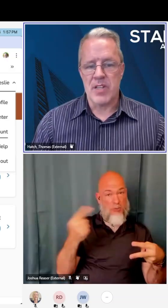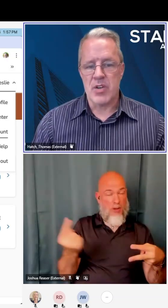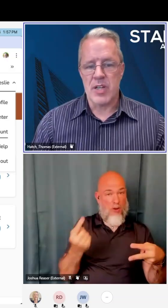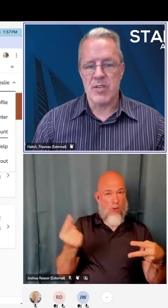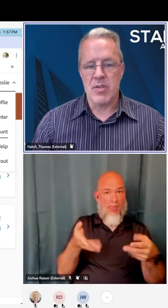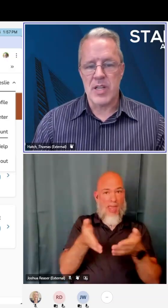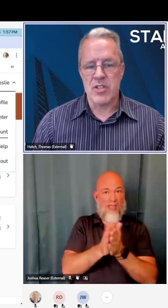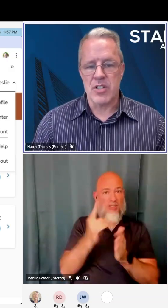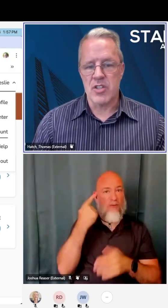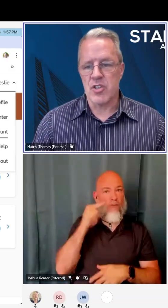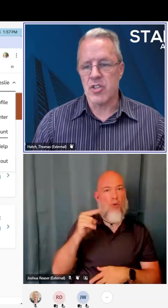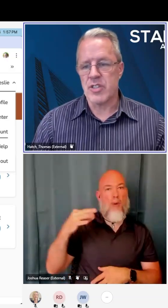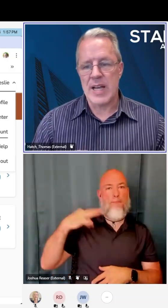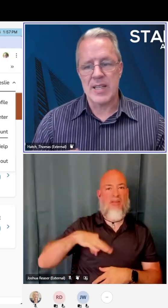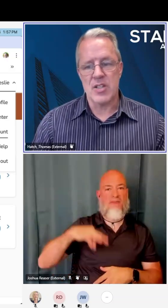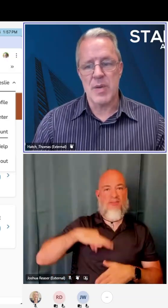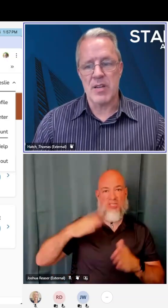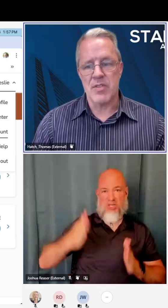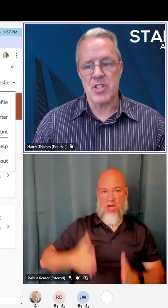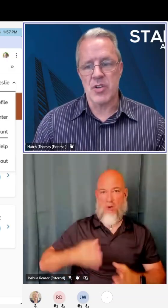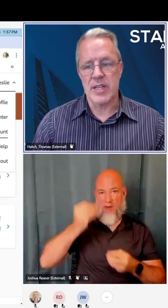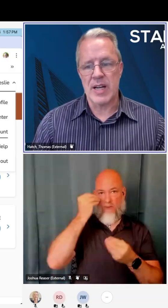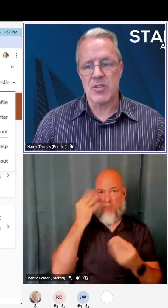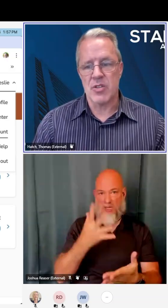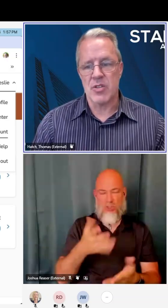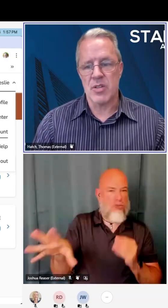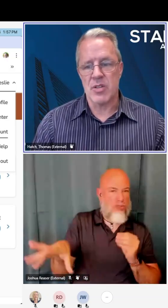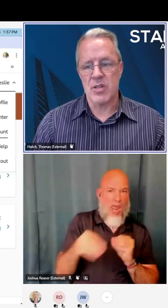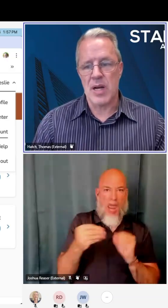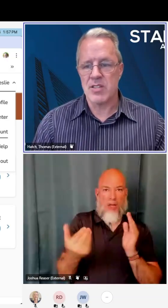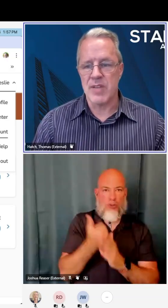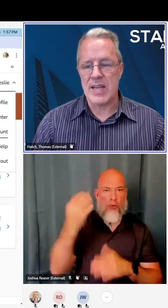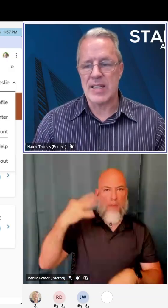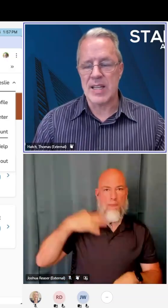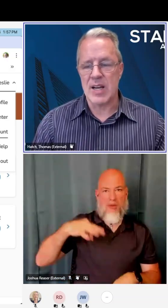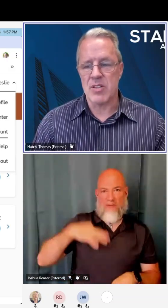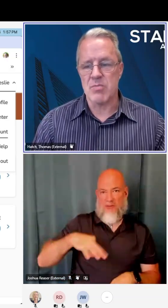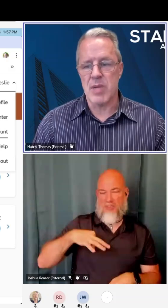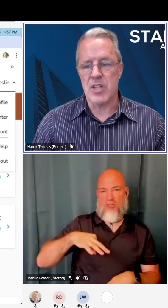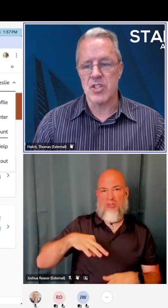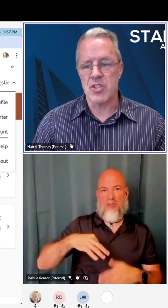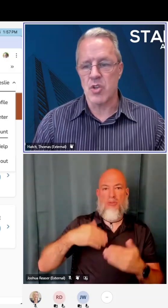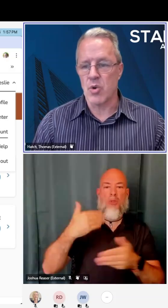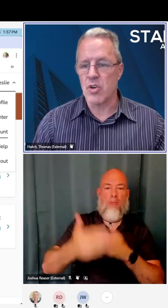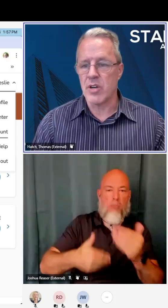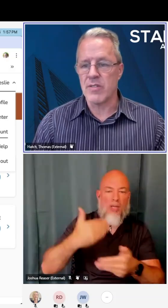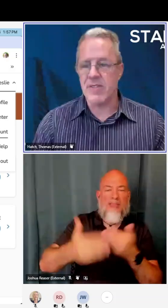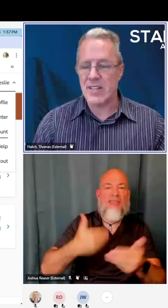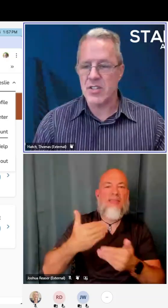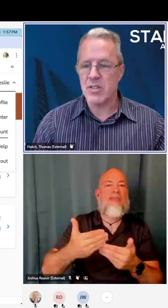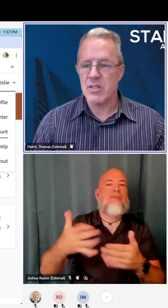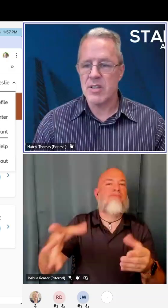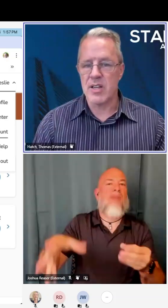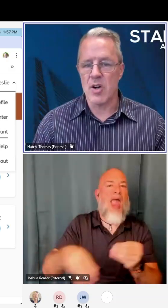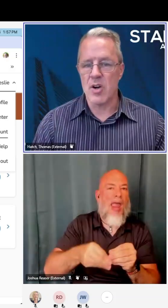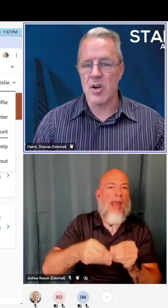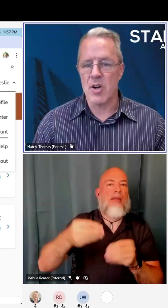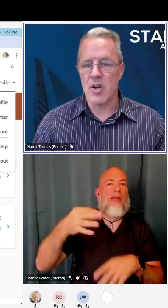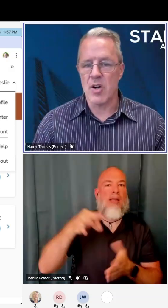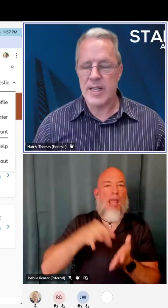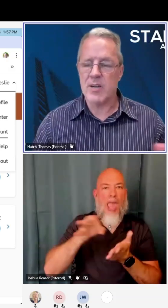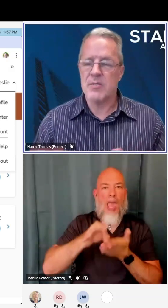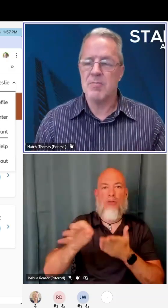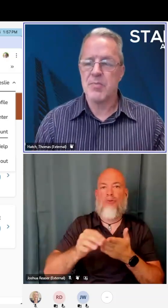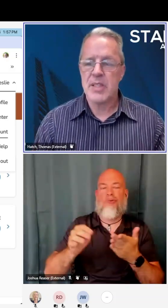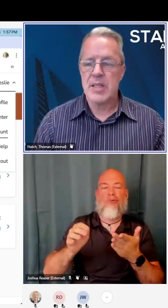for beneficiary information because you're just adding a new beneficiary account. So the process of adding an account is much shorter and faster than opening